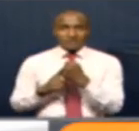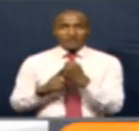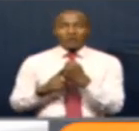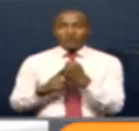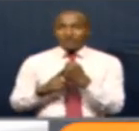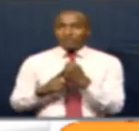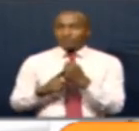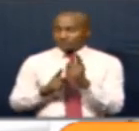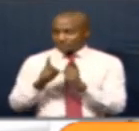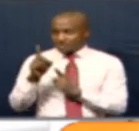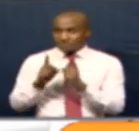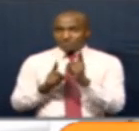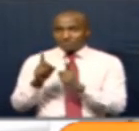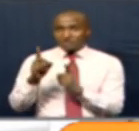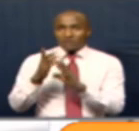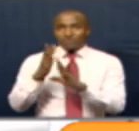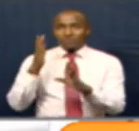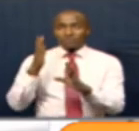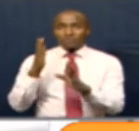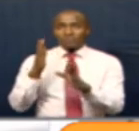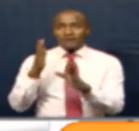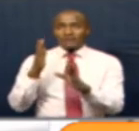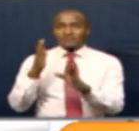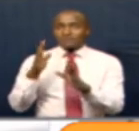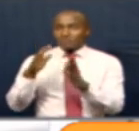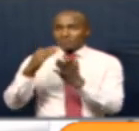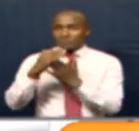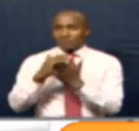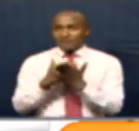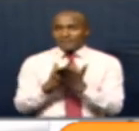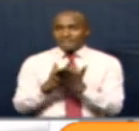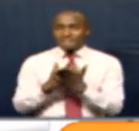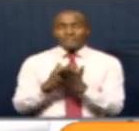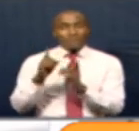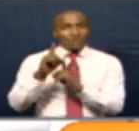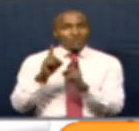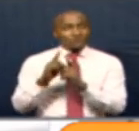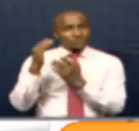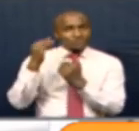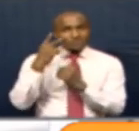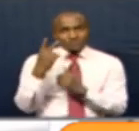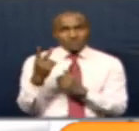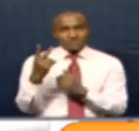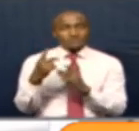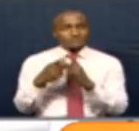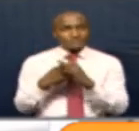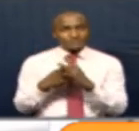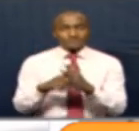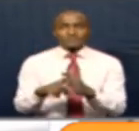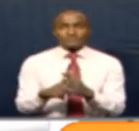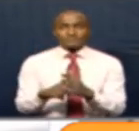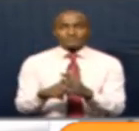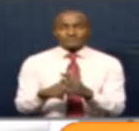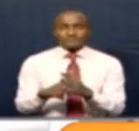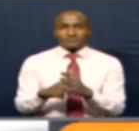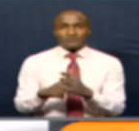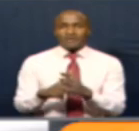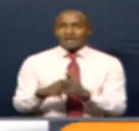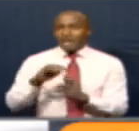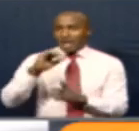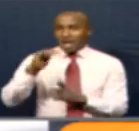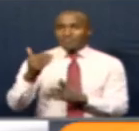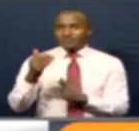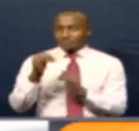public transport through the bus rapid transport program. They also expect to see the kickoff of what we call the urban